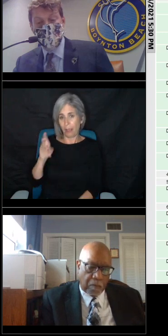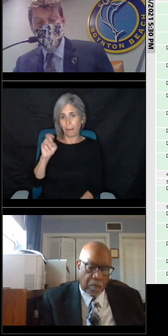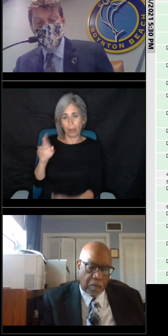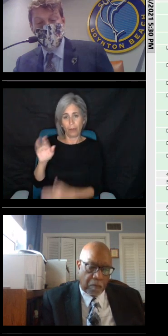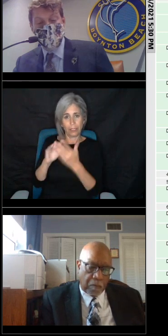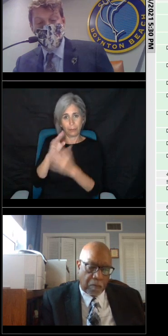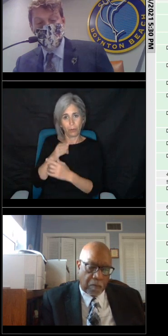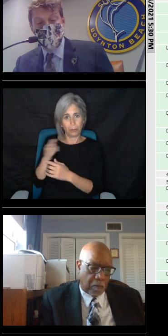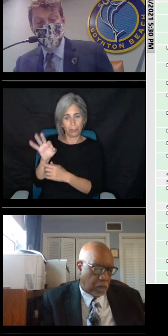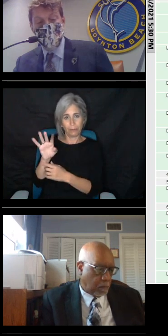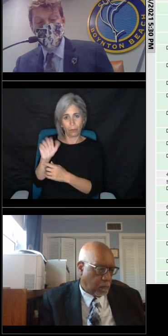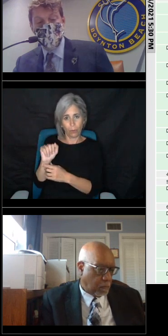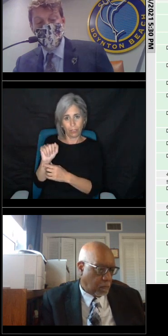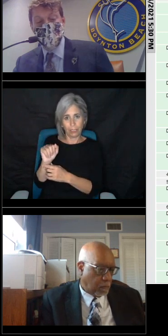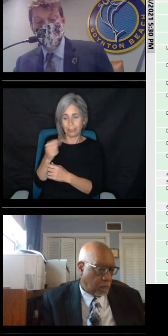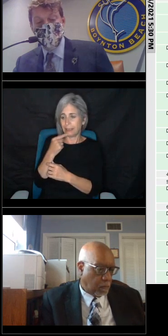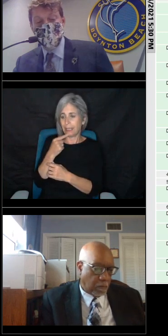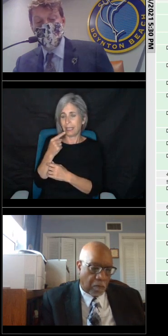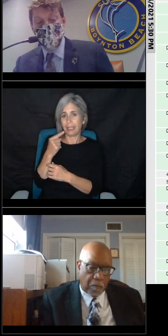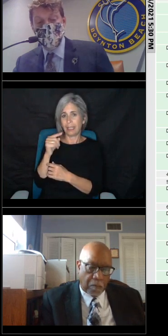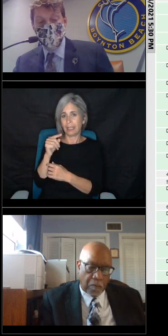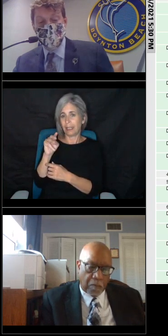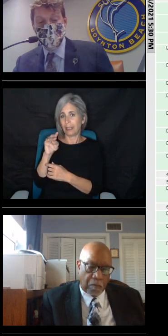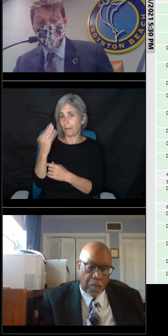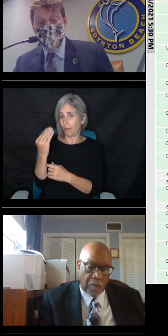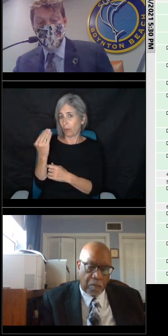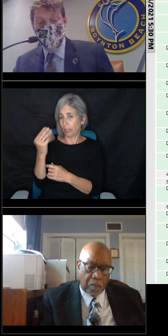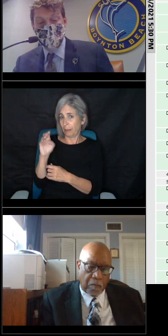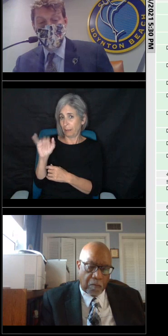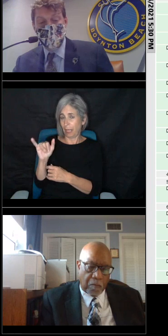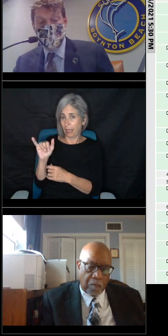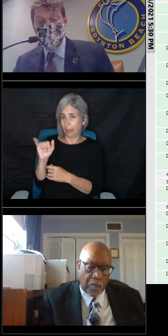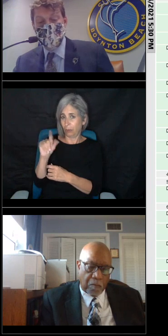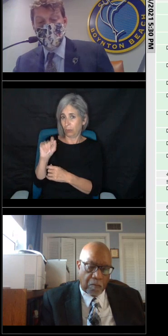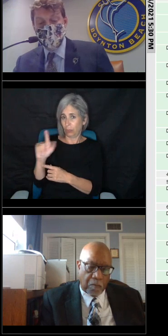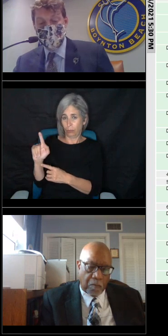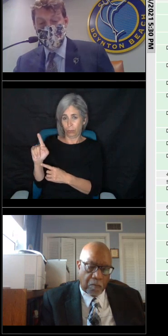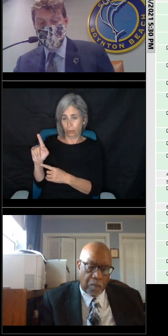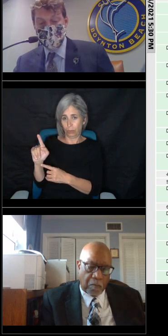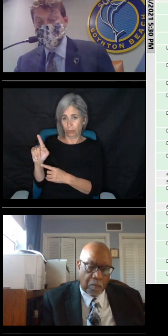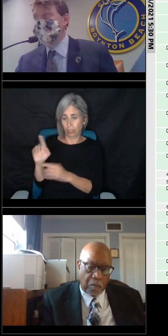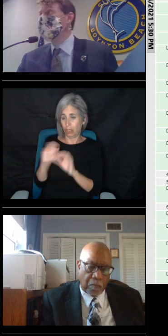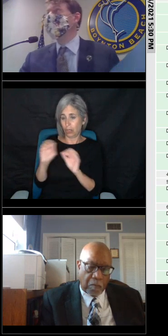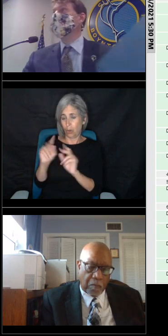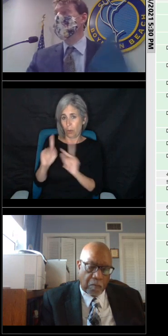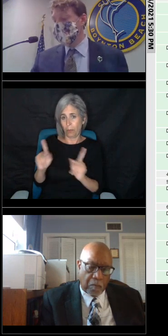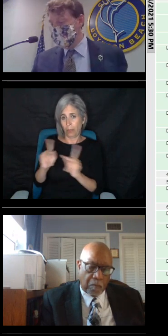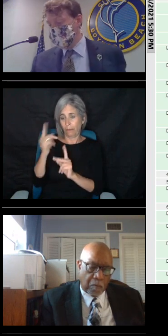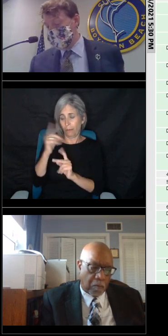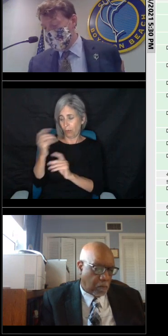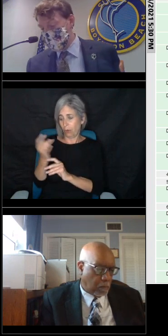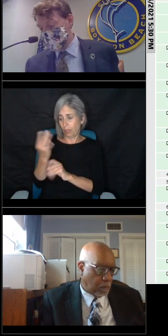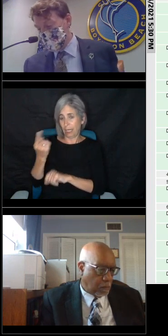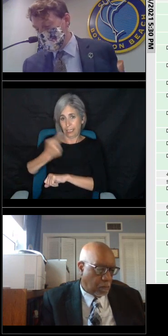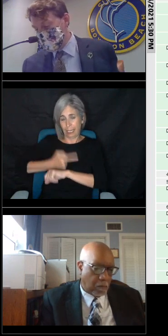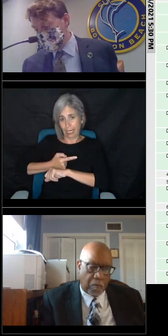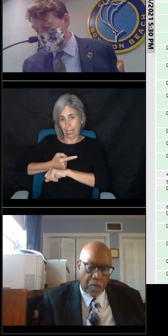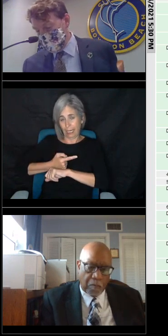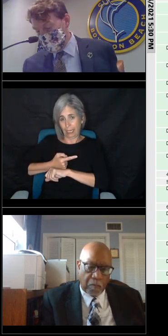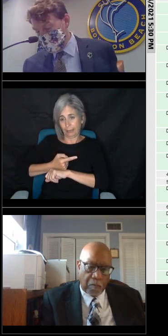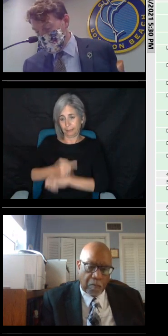City of Boynton Beach, Florida, do hereby proclaim the 14th of May, 2021 as No Place for Hate Day. Do we